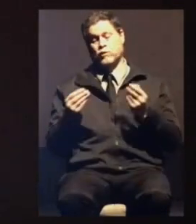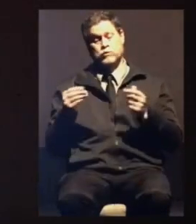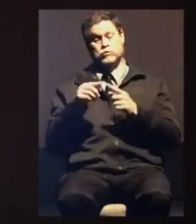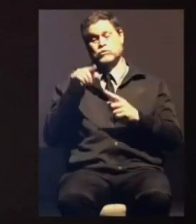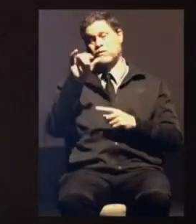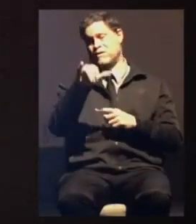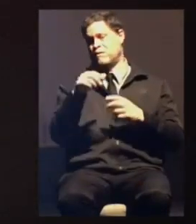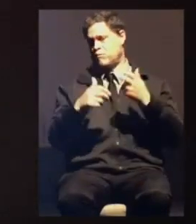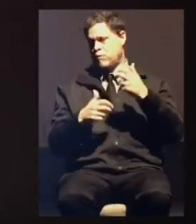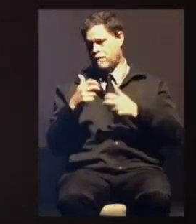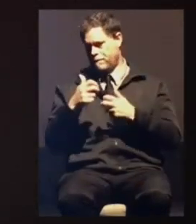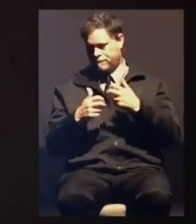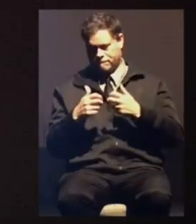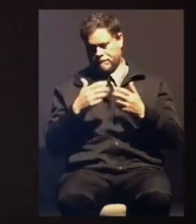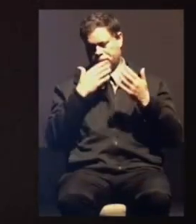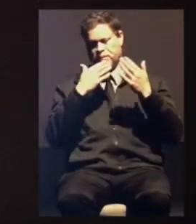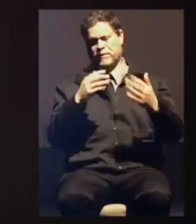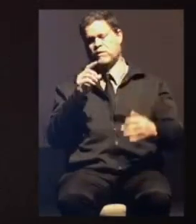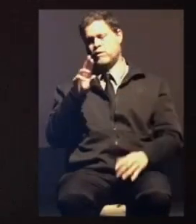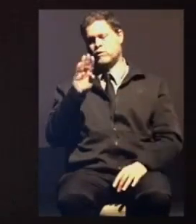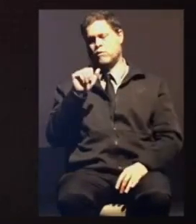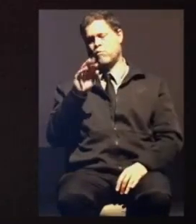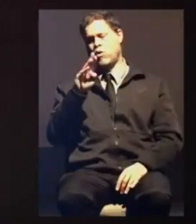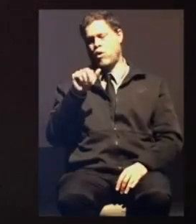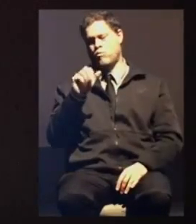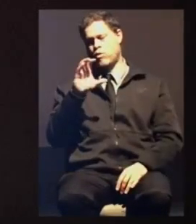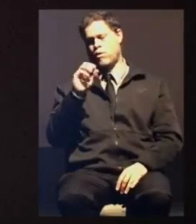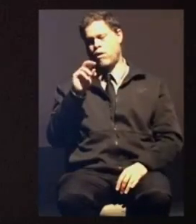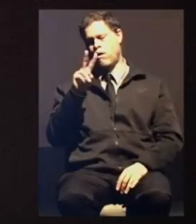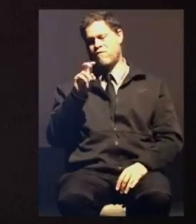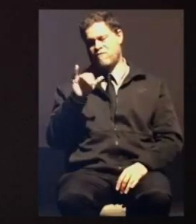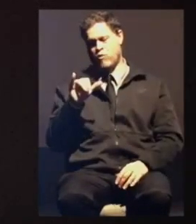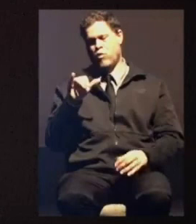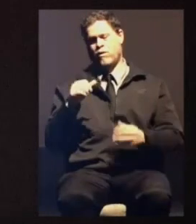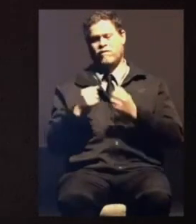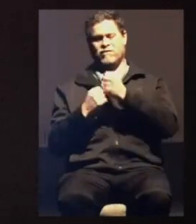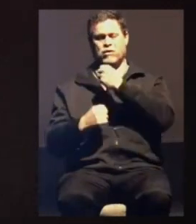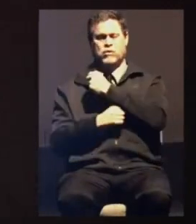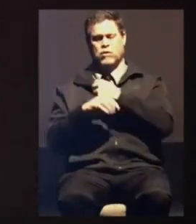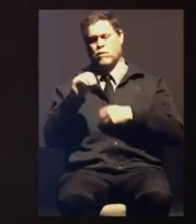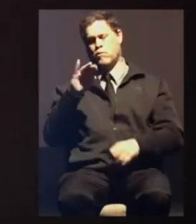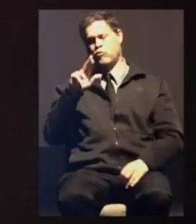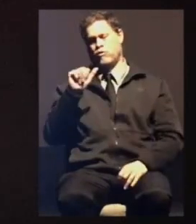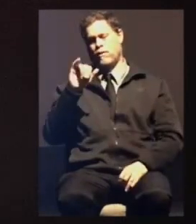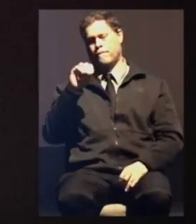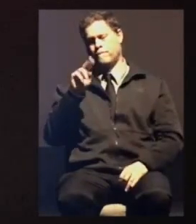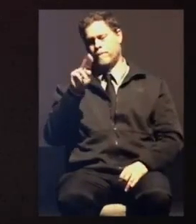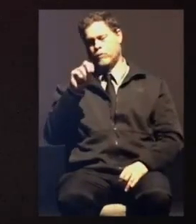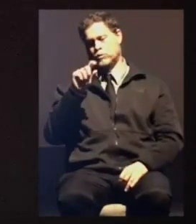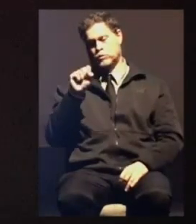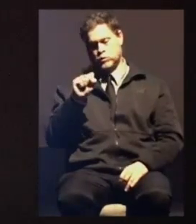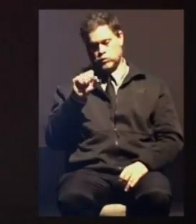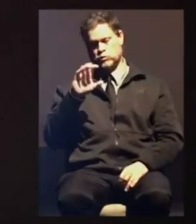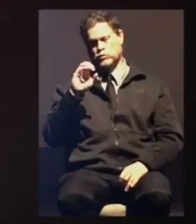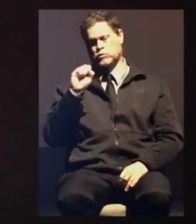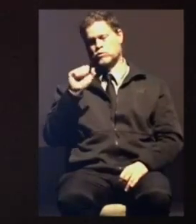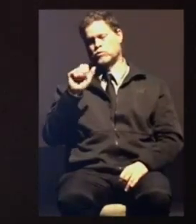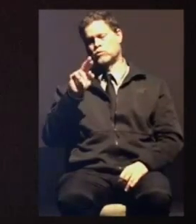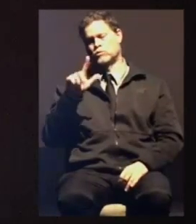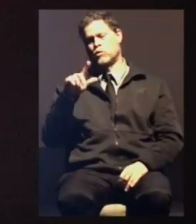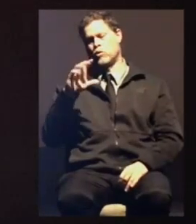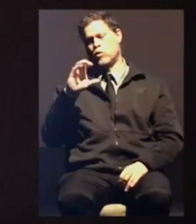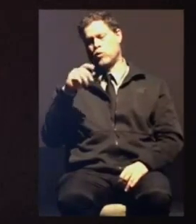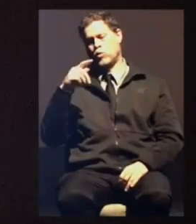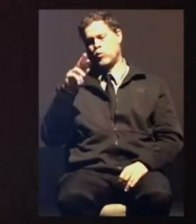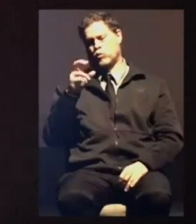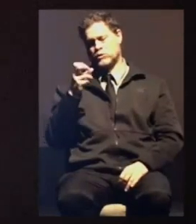this problem has been thanks to Dr. Barbara Convoy as the founder, along with Drs. Maria Munoz and Saul Cooperson, and